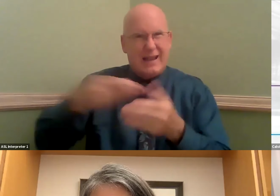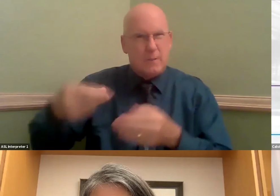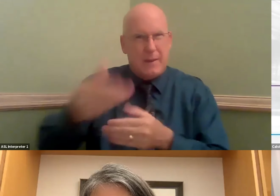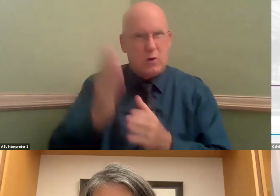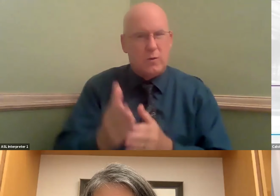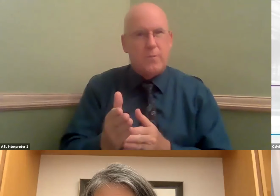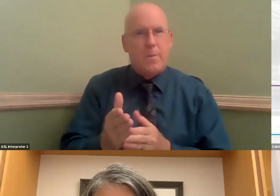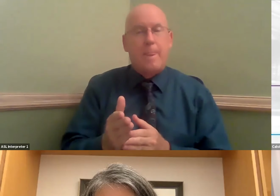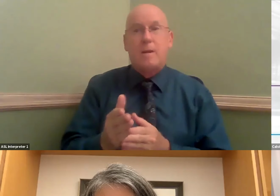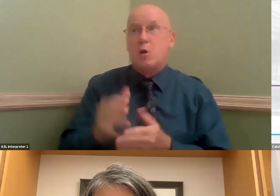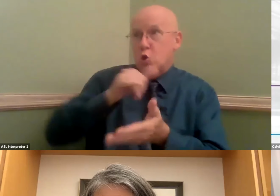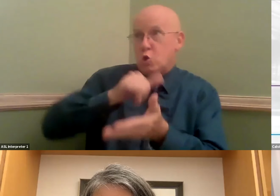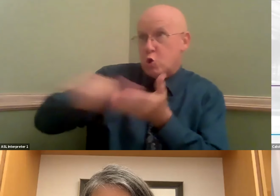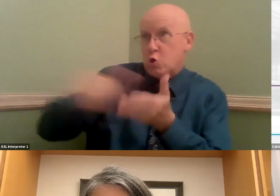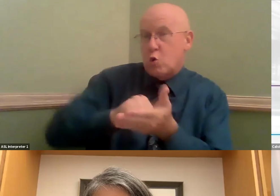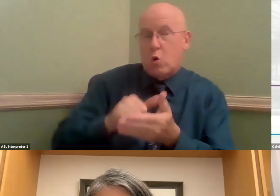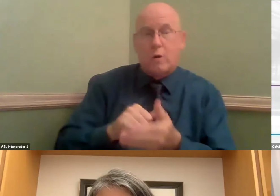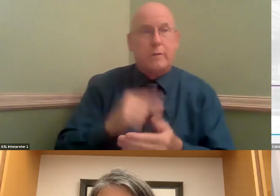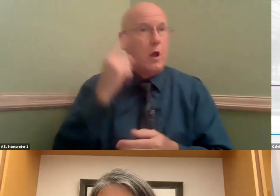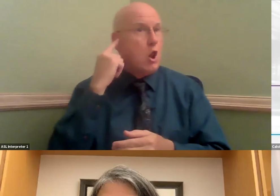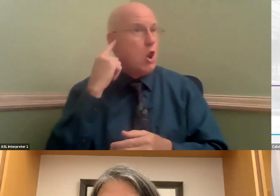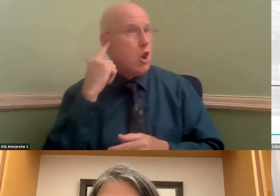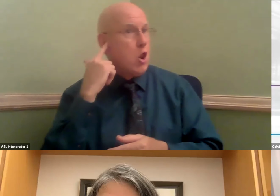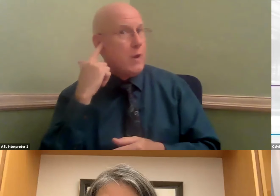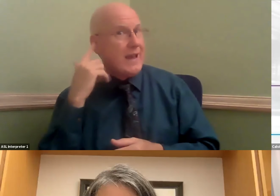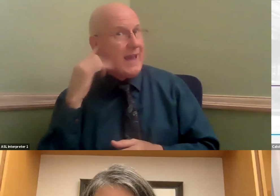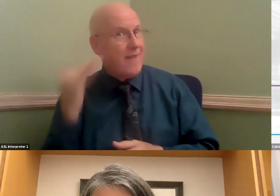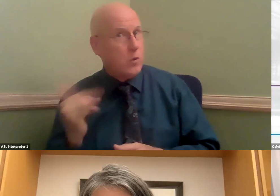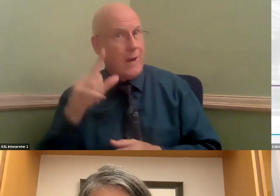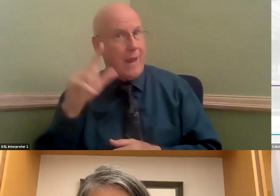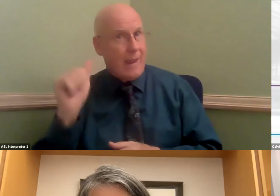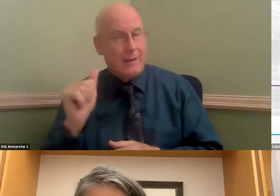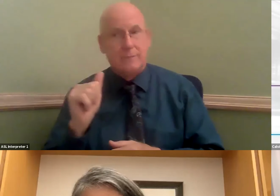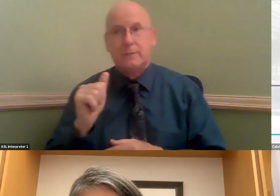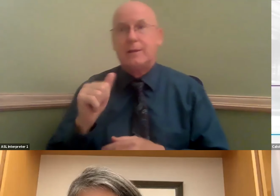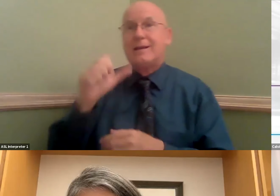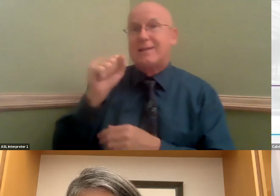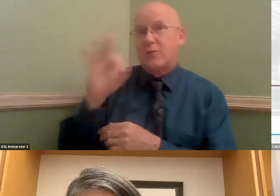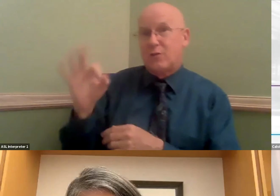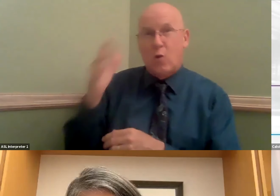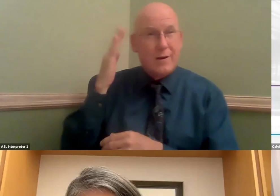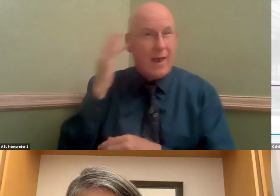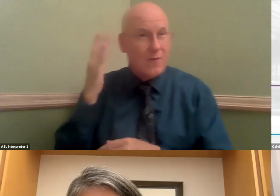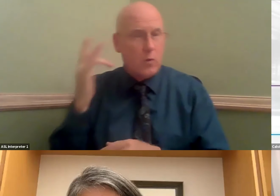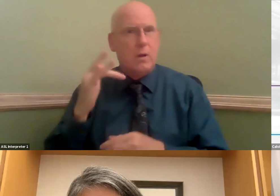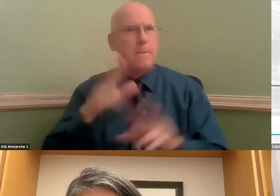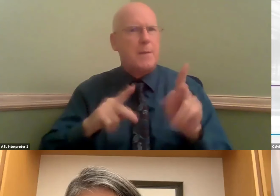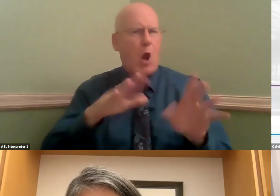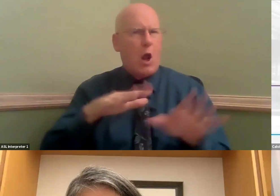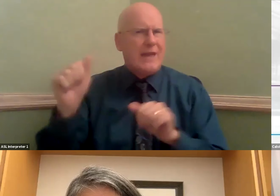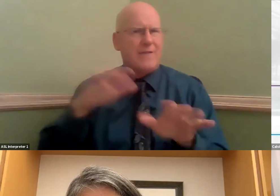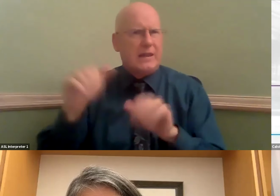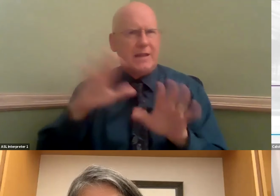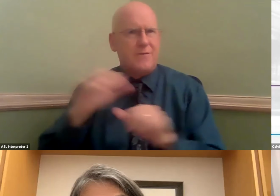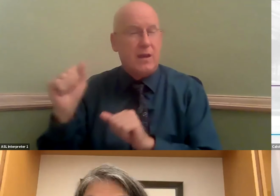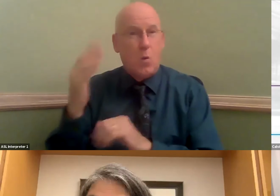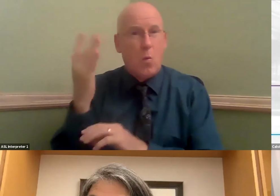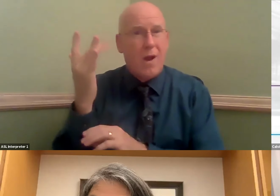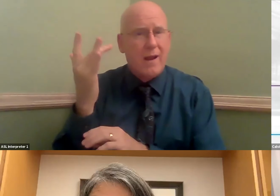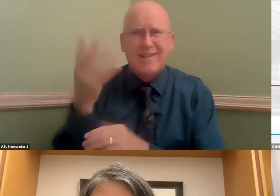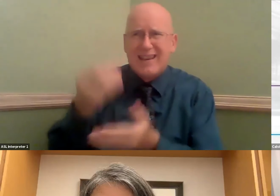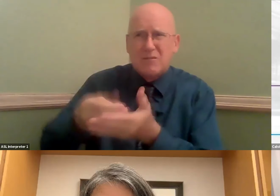places like New York, LA, and San Francisco. They're leaving in droves because, quite honestly, it's become very expensive to live in those